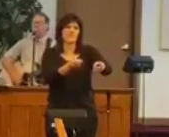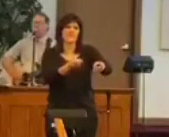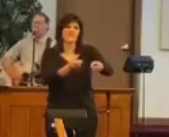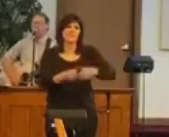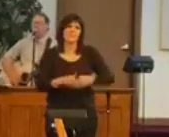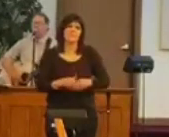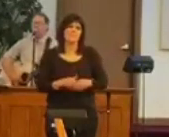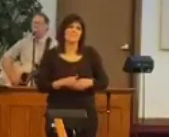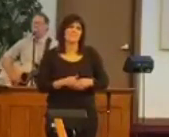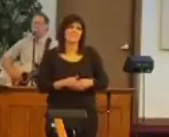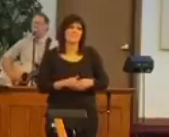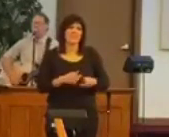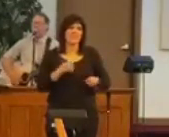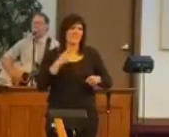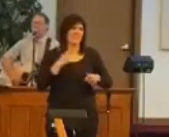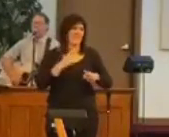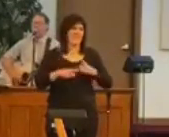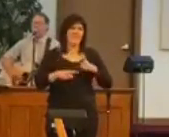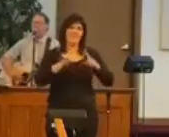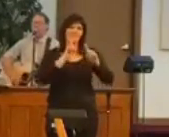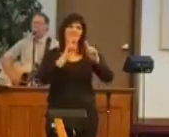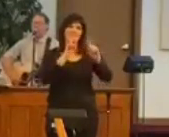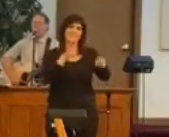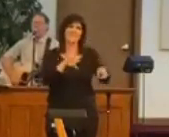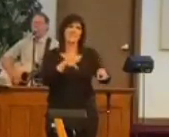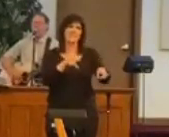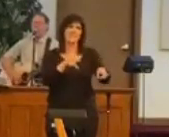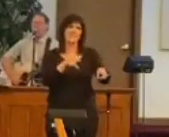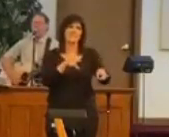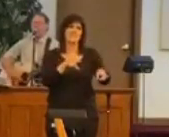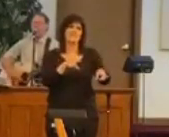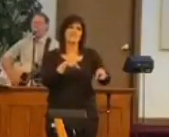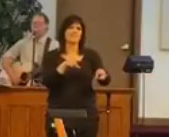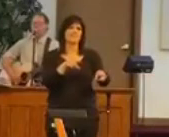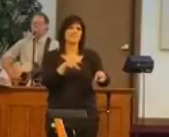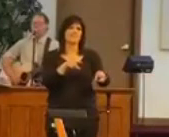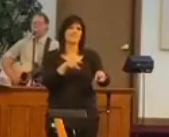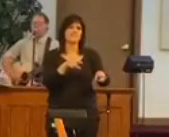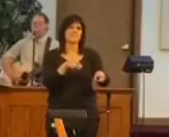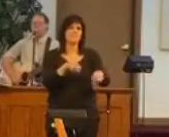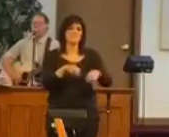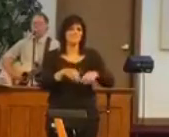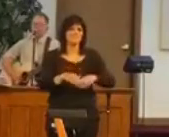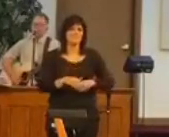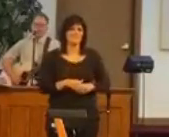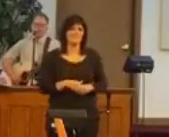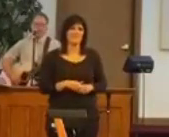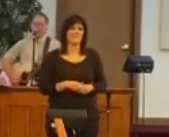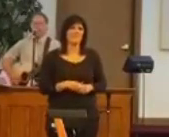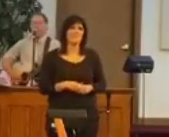reward? I cannot give an answer,